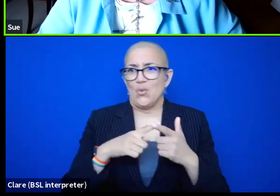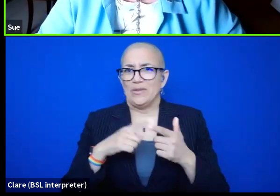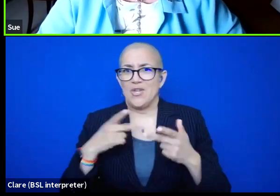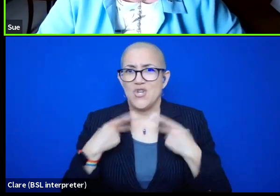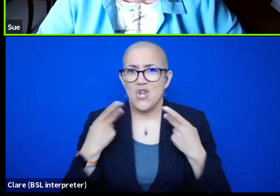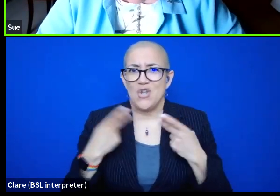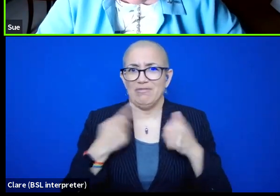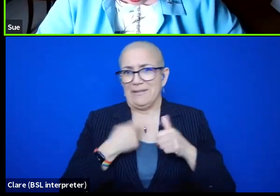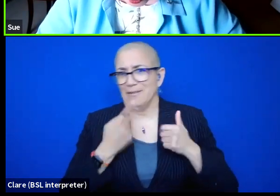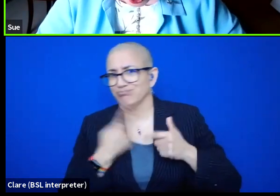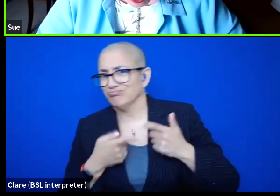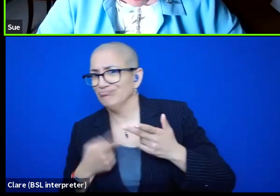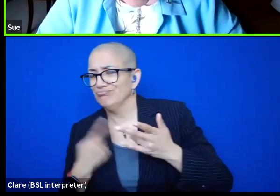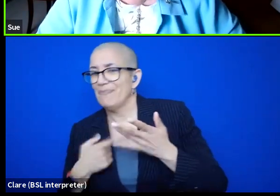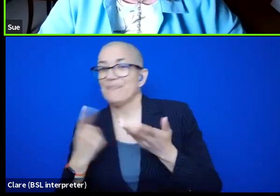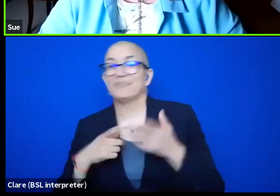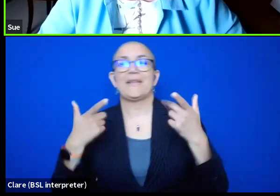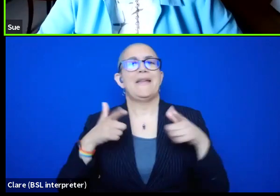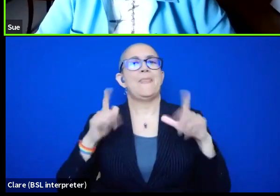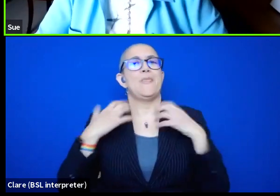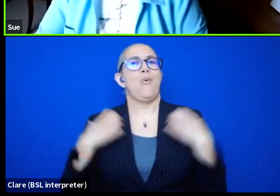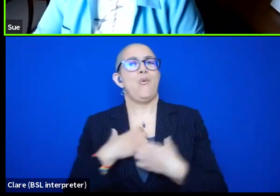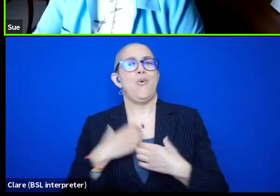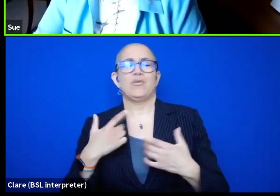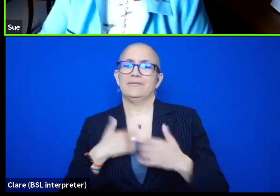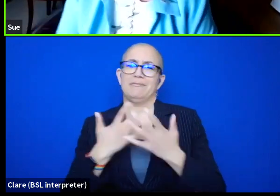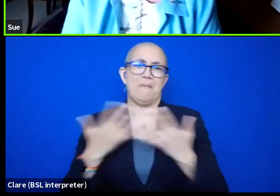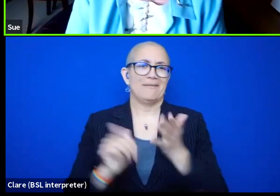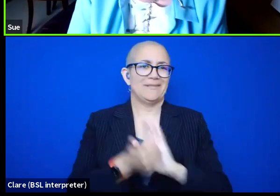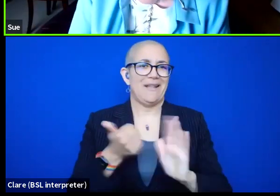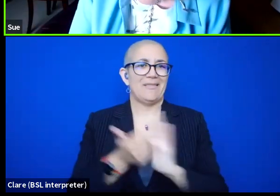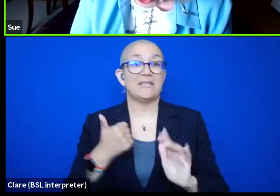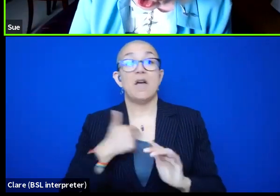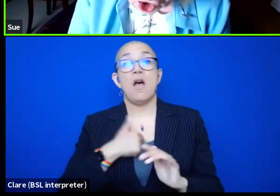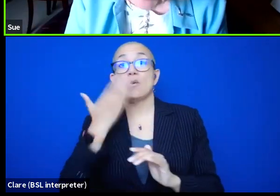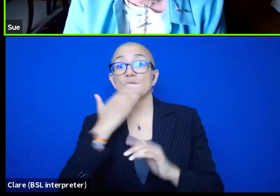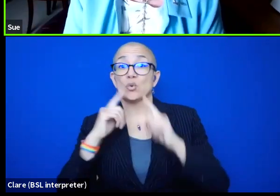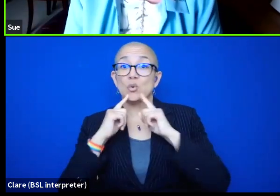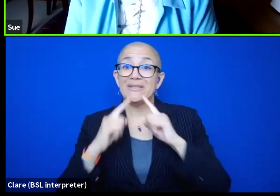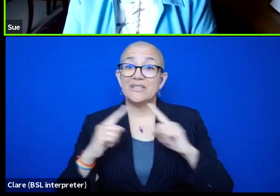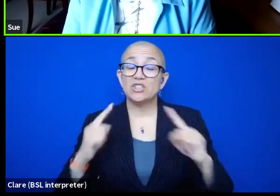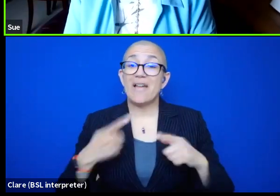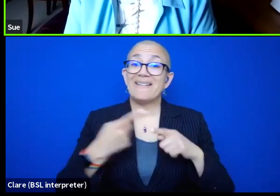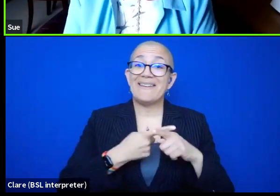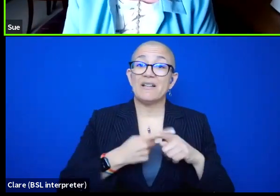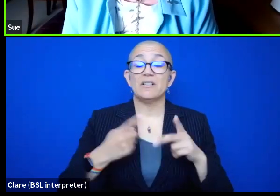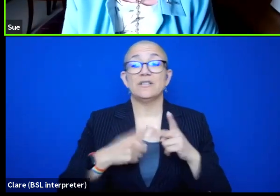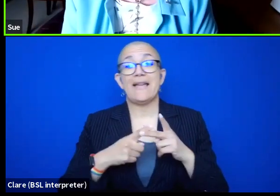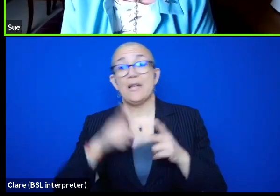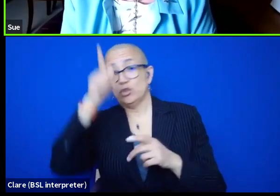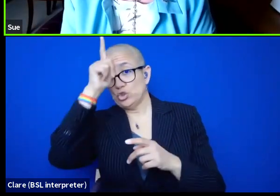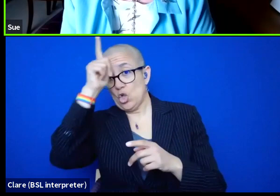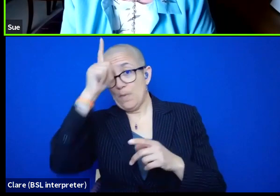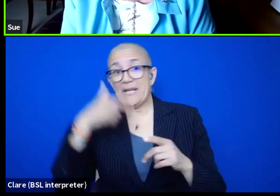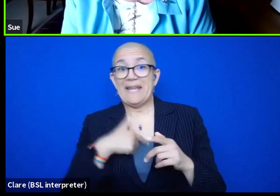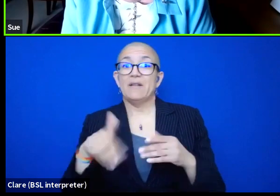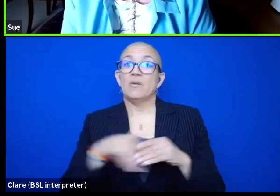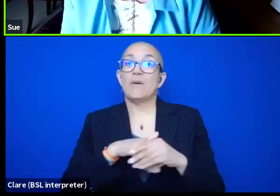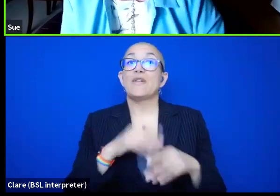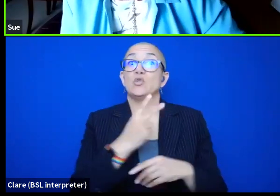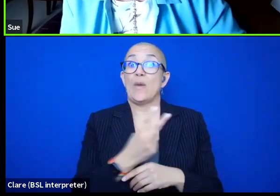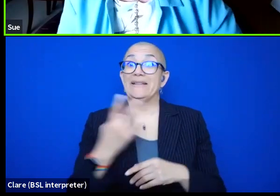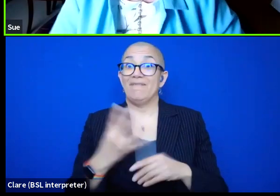well. We're multi-talented in the Lords, you know. I was a school teacher on and off in England and Germany during 24 moves with my RAF